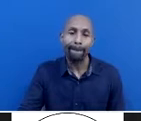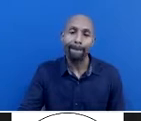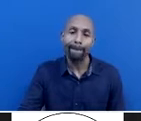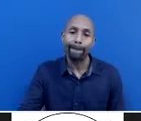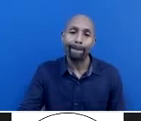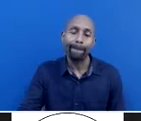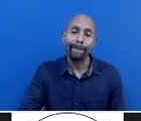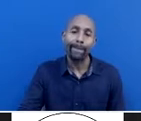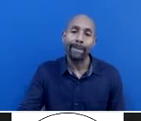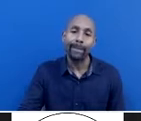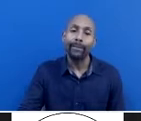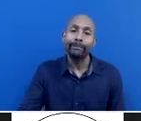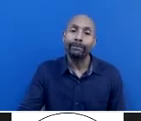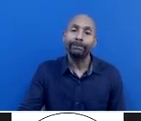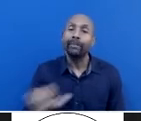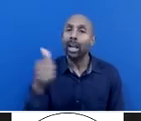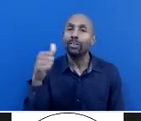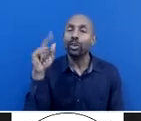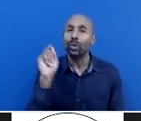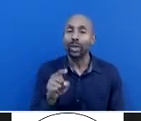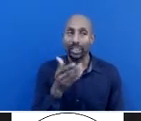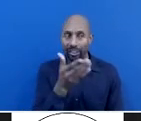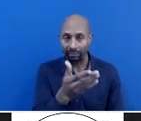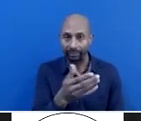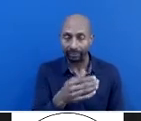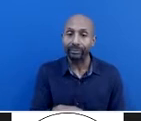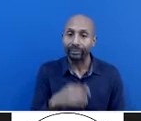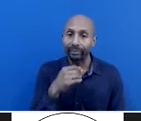Thank you so much. Would you be able to